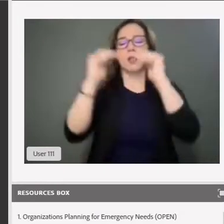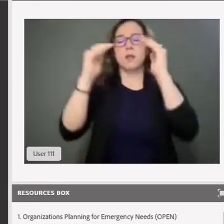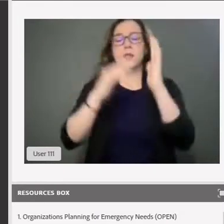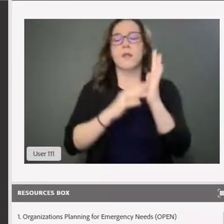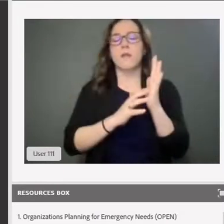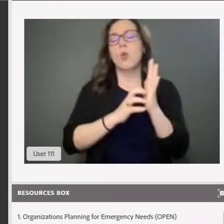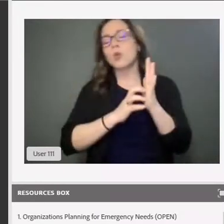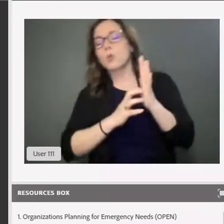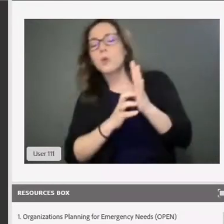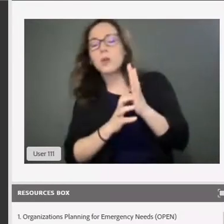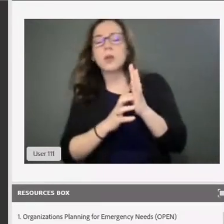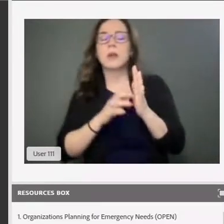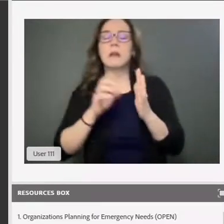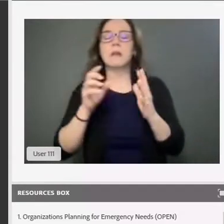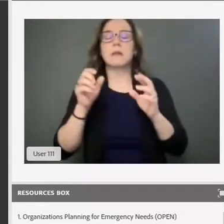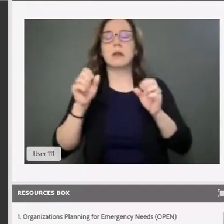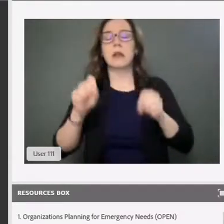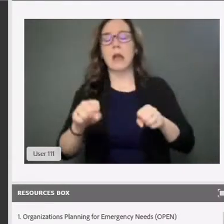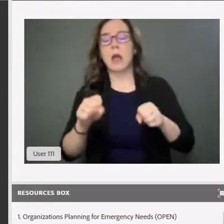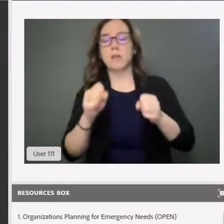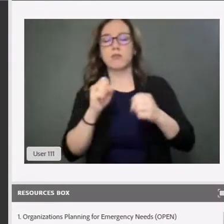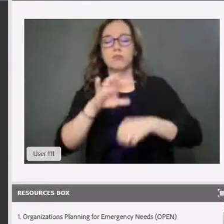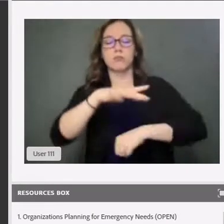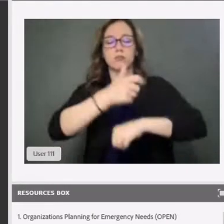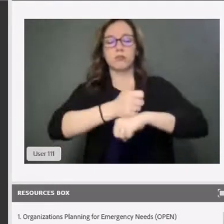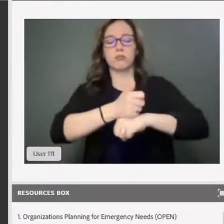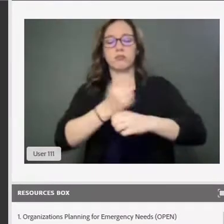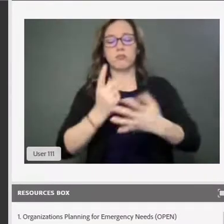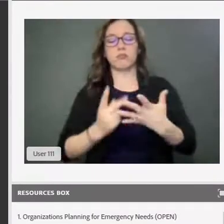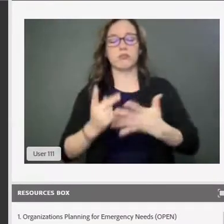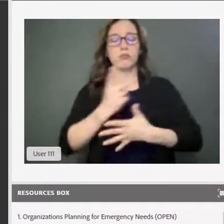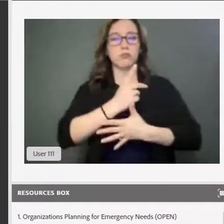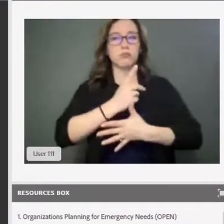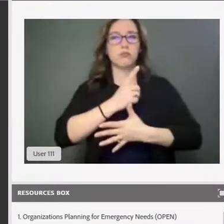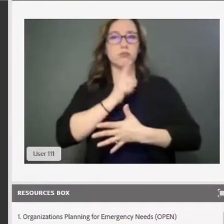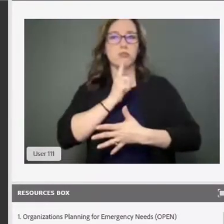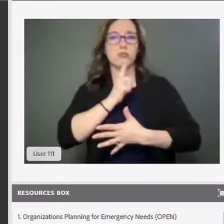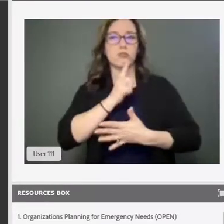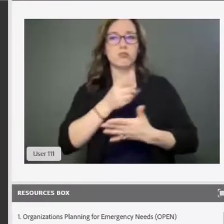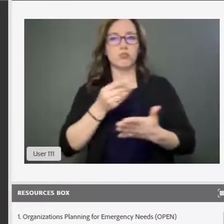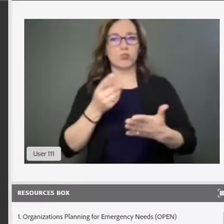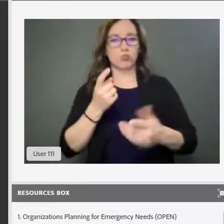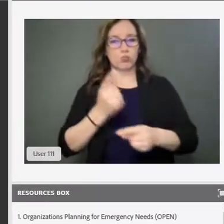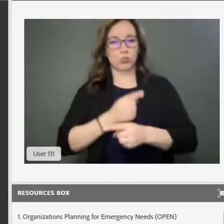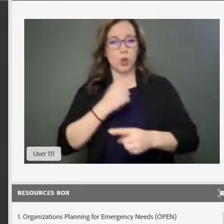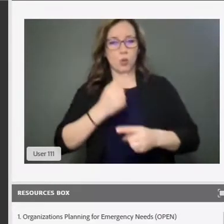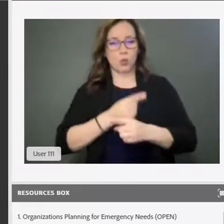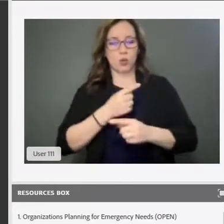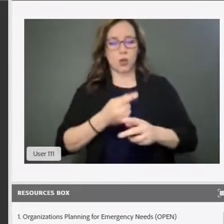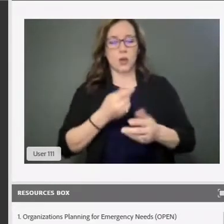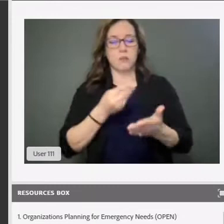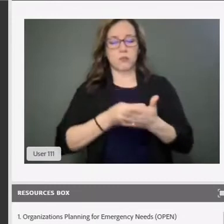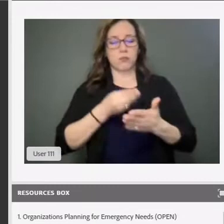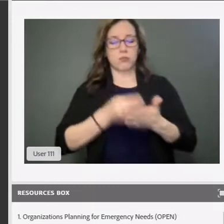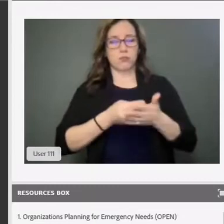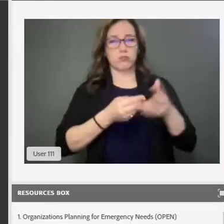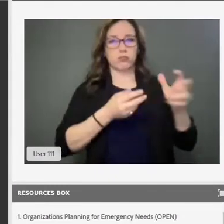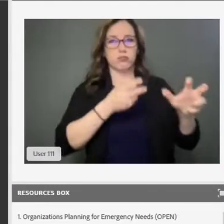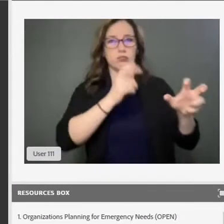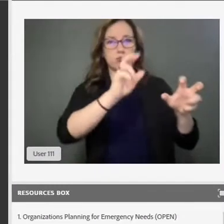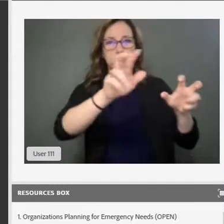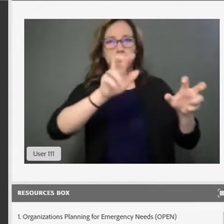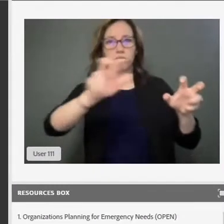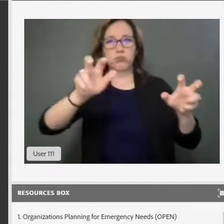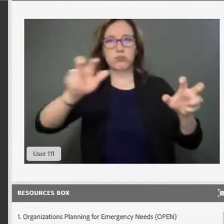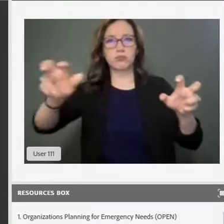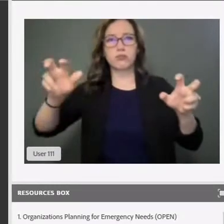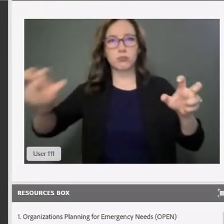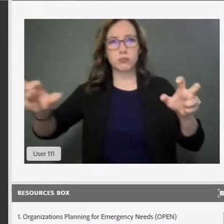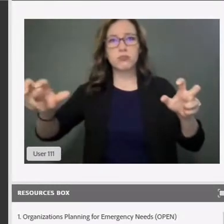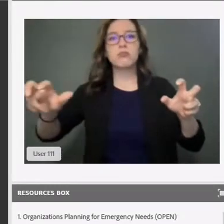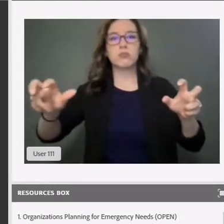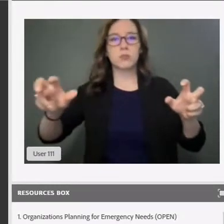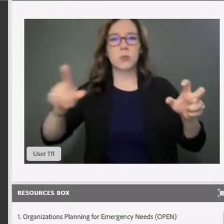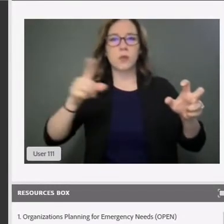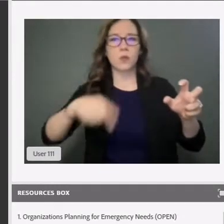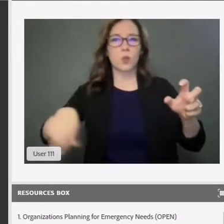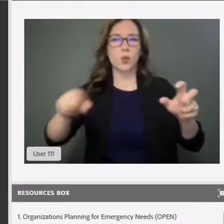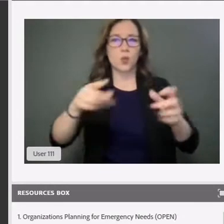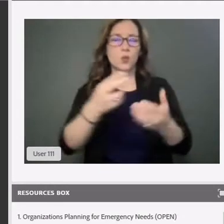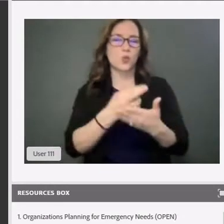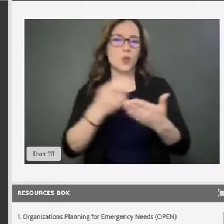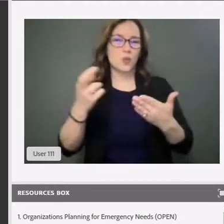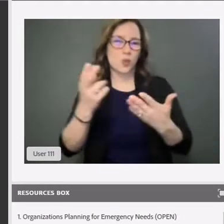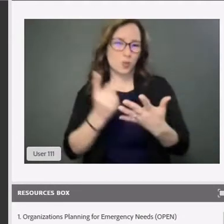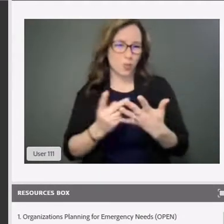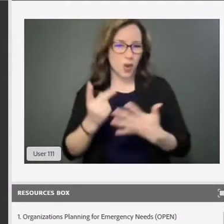nation, and then we set priorities that help ensure the appropriate allocation of those security dollars against those for those resources